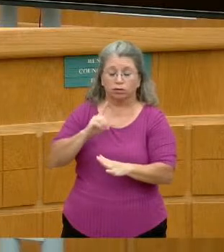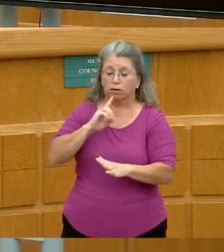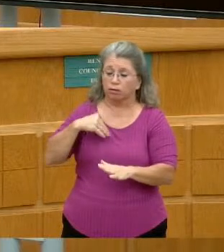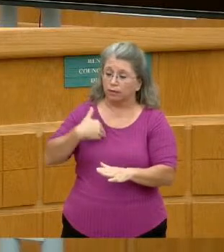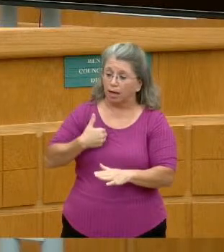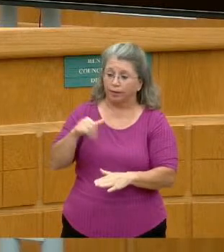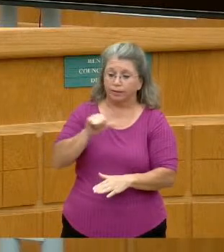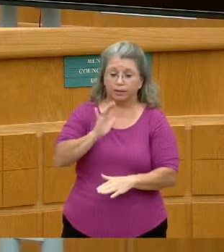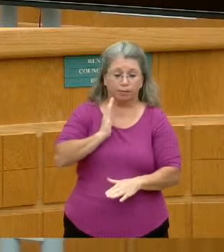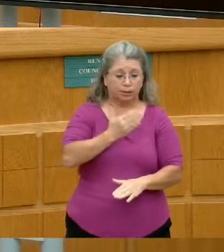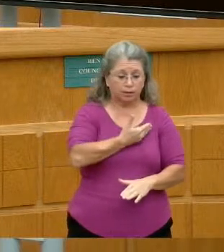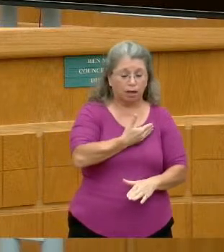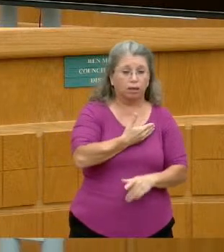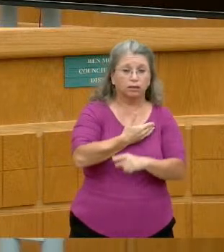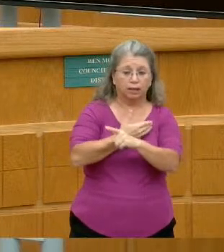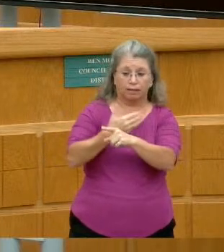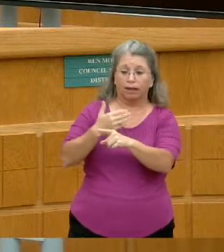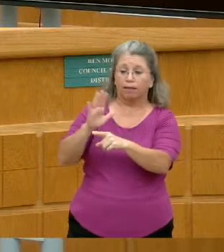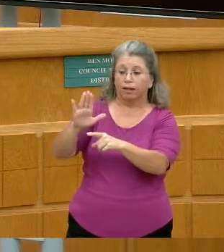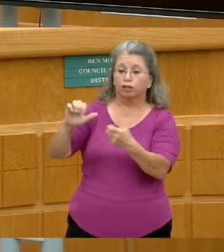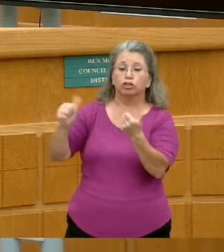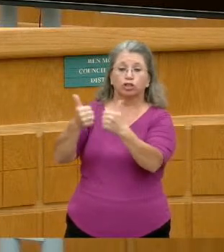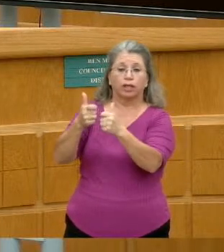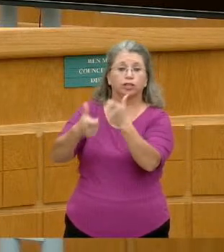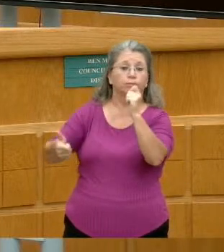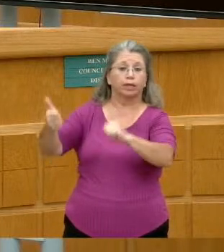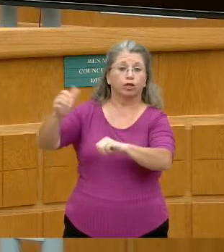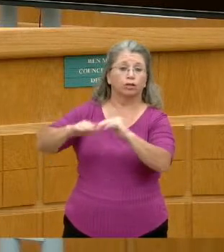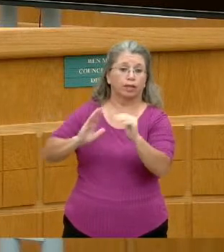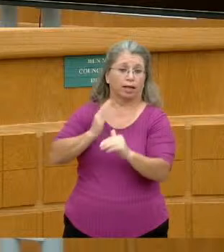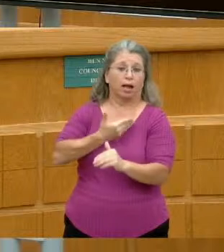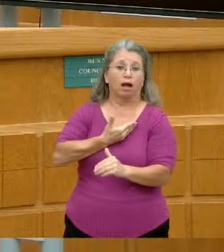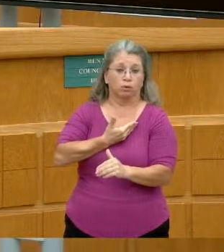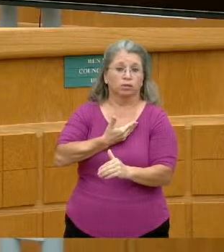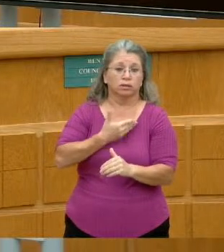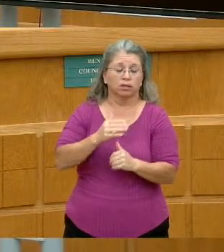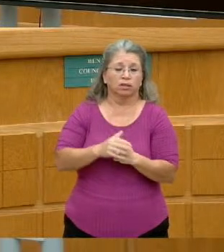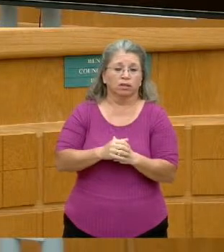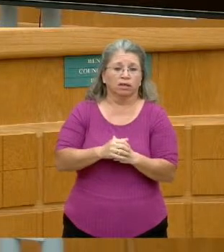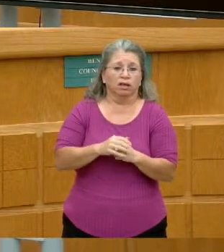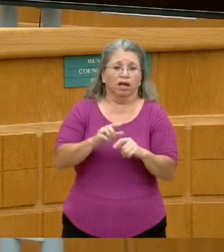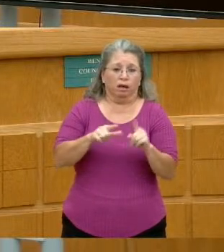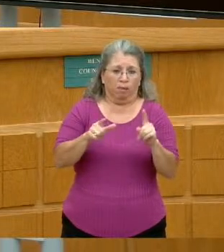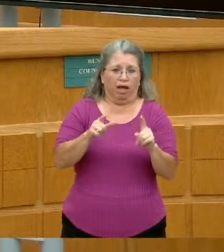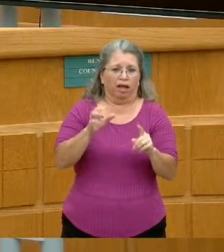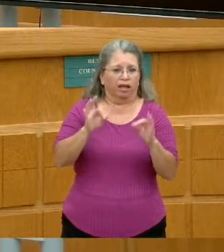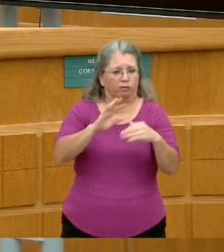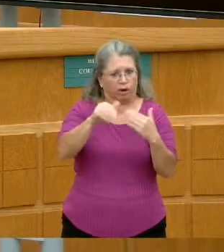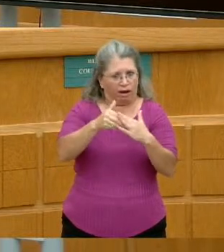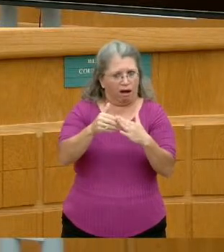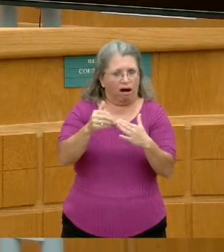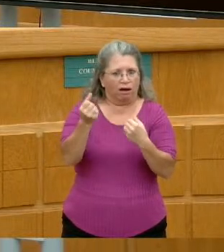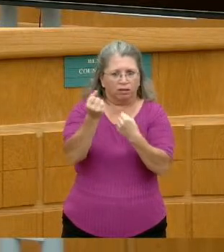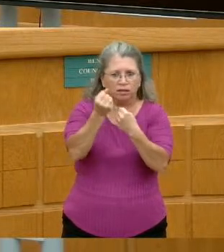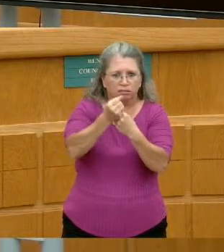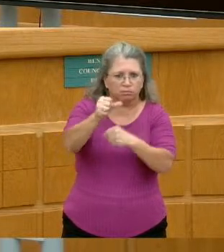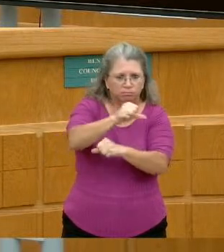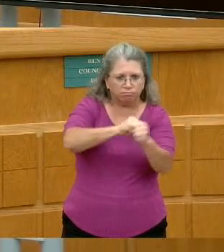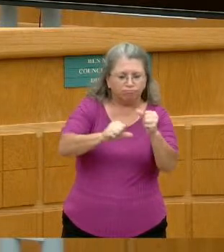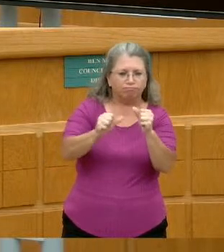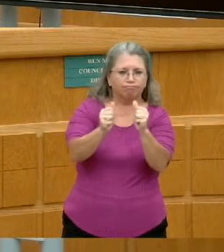are, and they've got a challenge that's bigger than ours. And so, but if we all hang together, we're going to be all